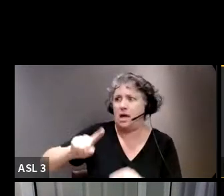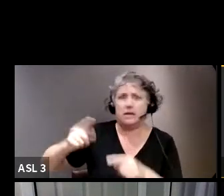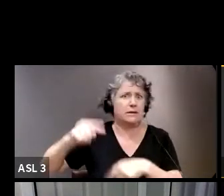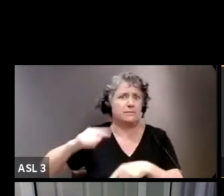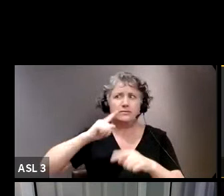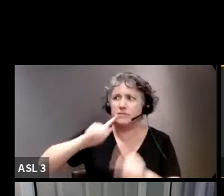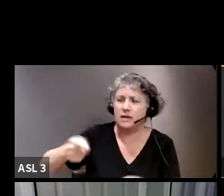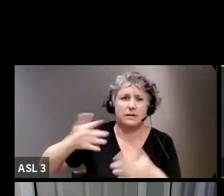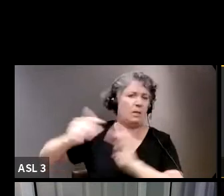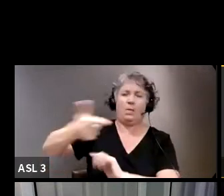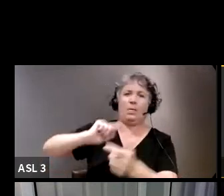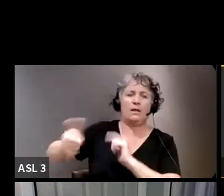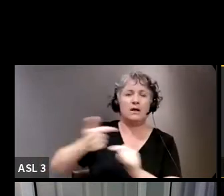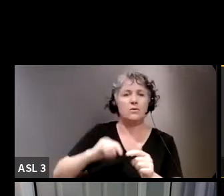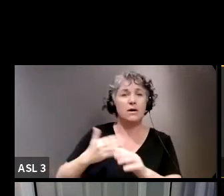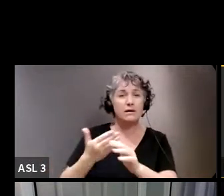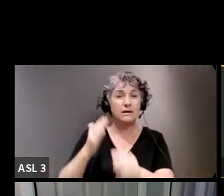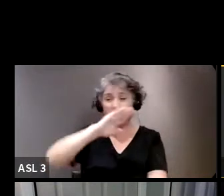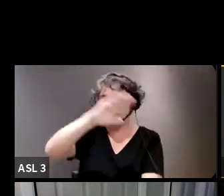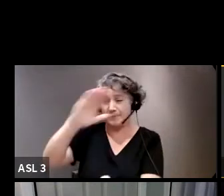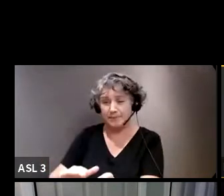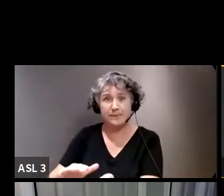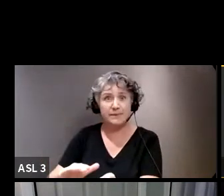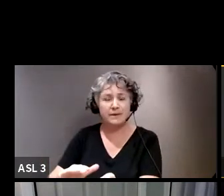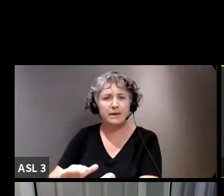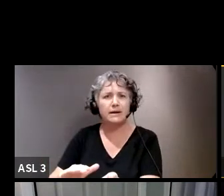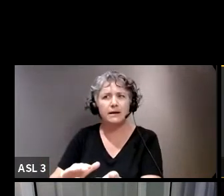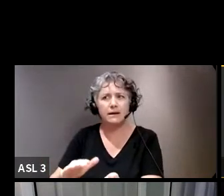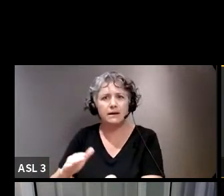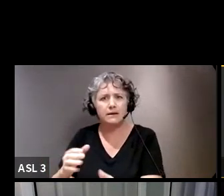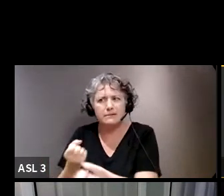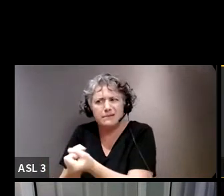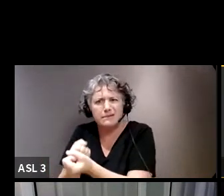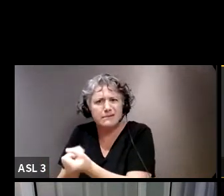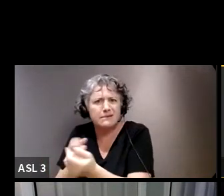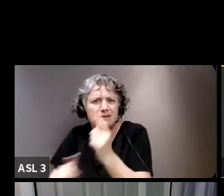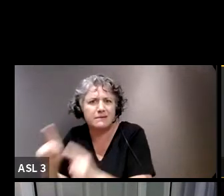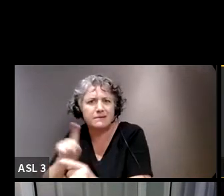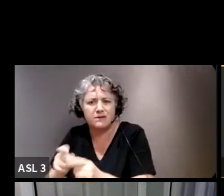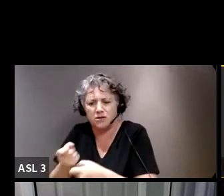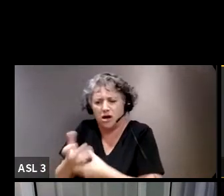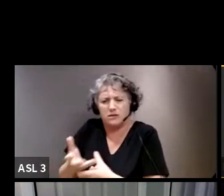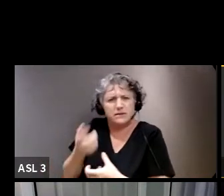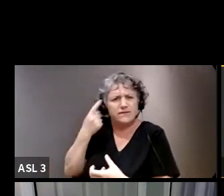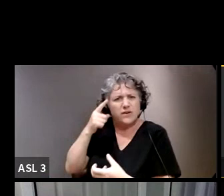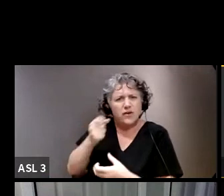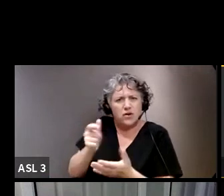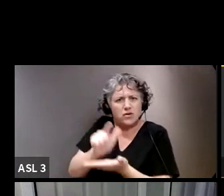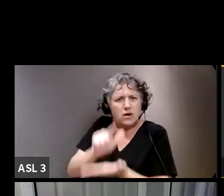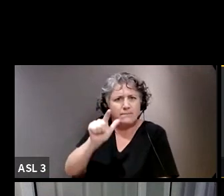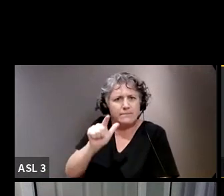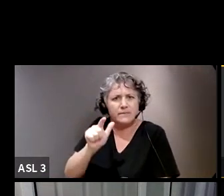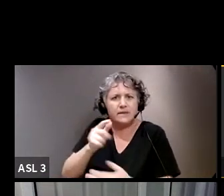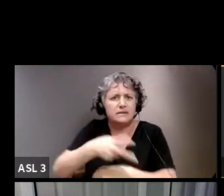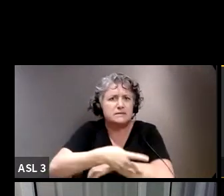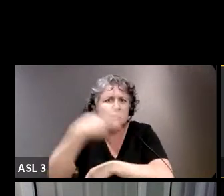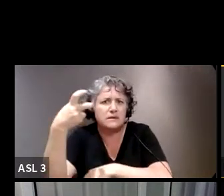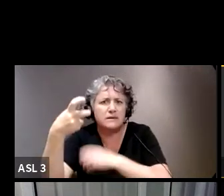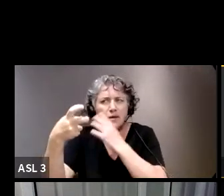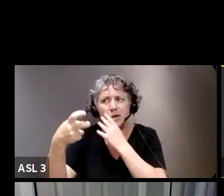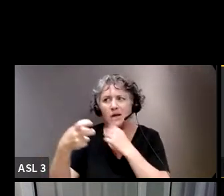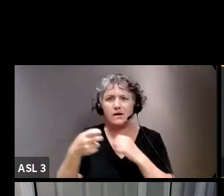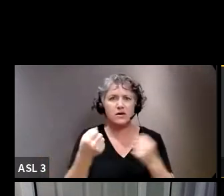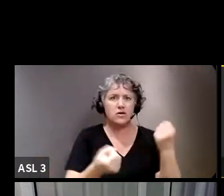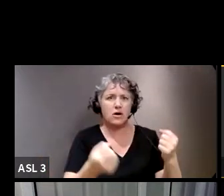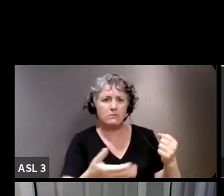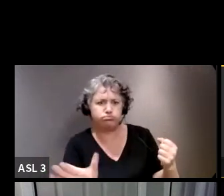to prevent crime and if that's the interest we're in we need to prevent it at its cause why are people stealing from people's cars why